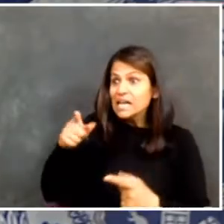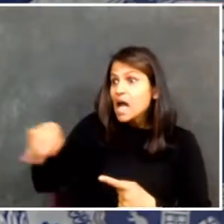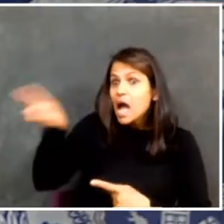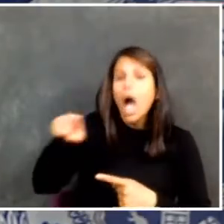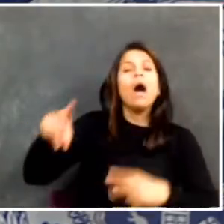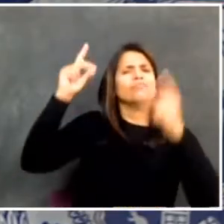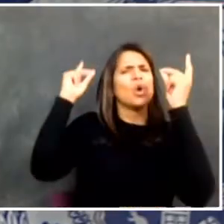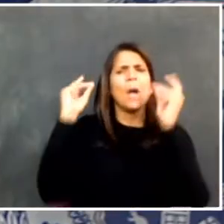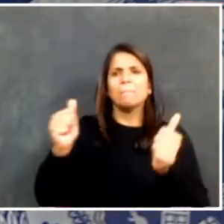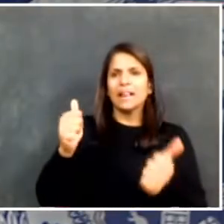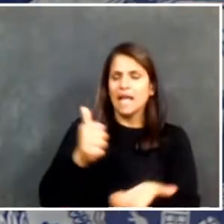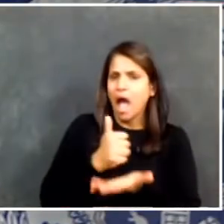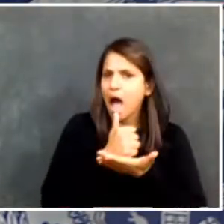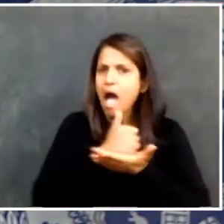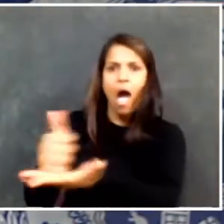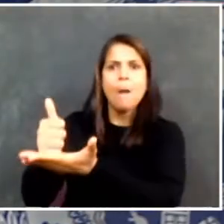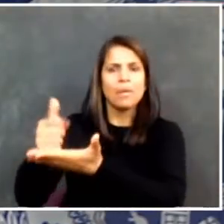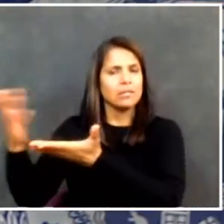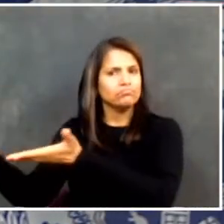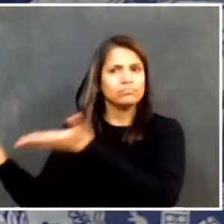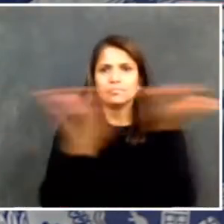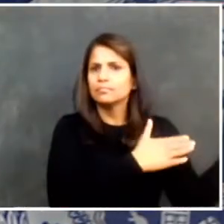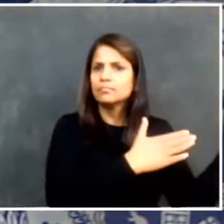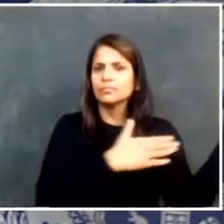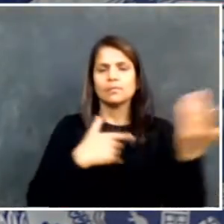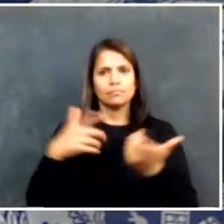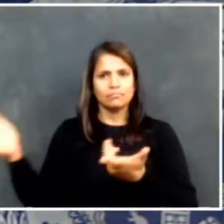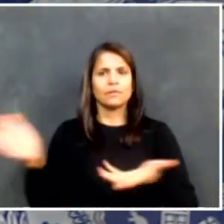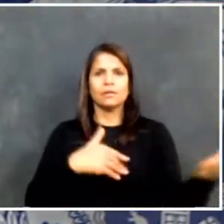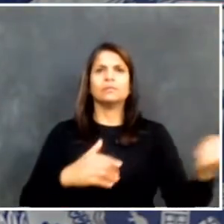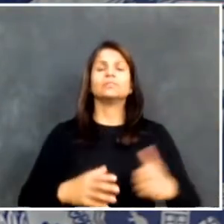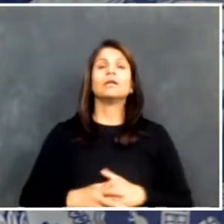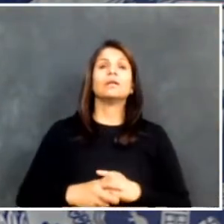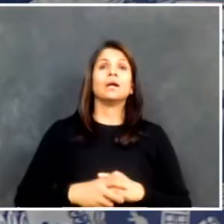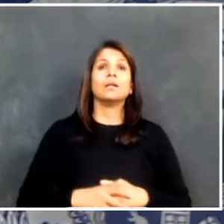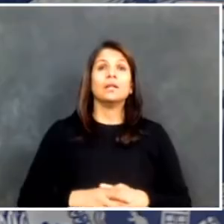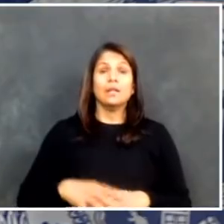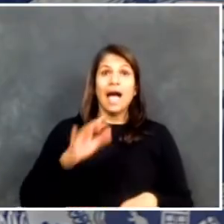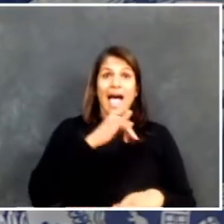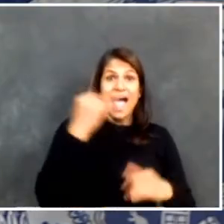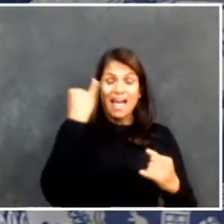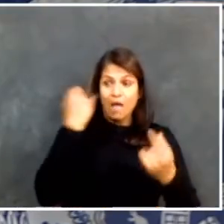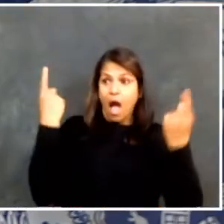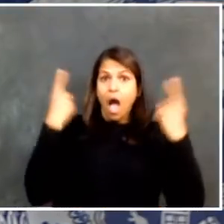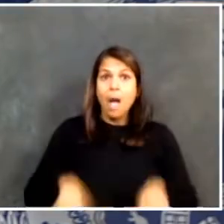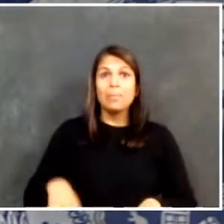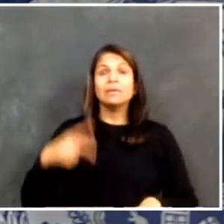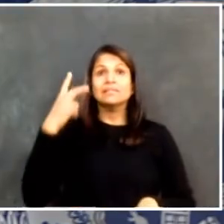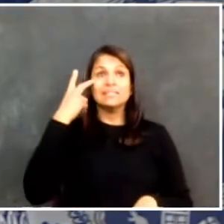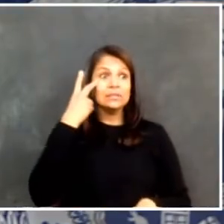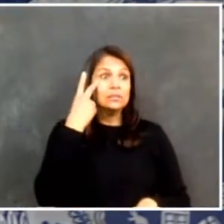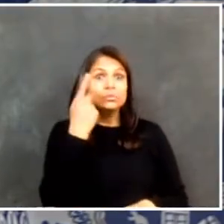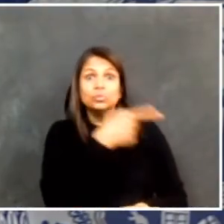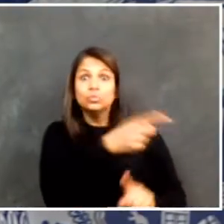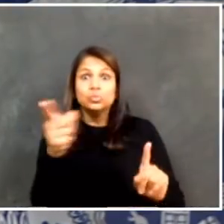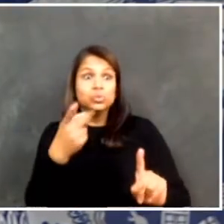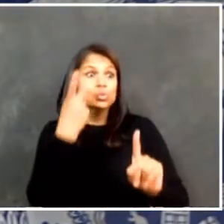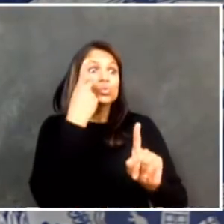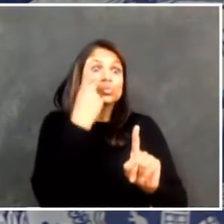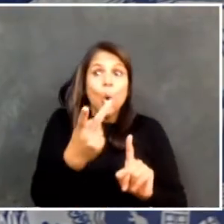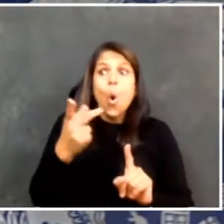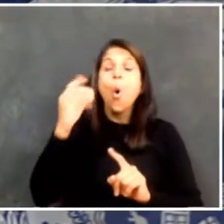the NYPD, Homeless Services, Sanitation immediately to take it down. If you're talking about, Juliet,